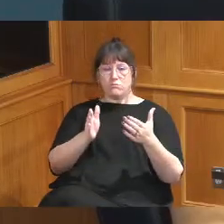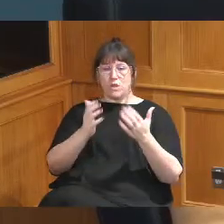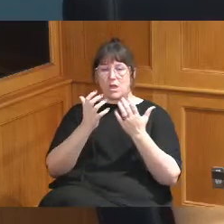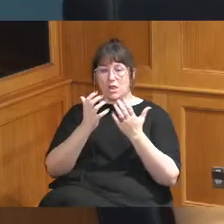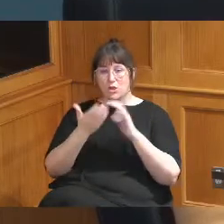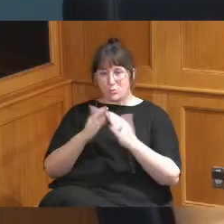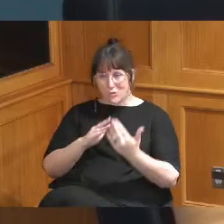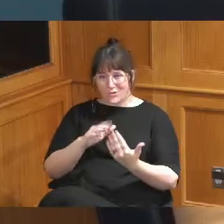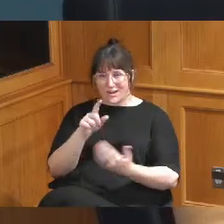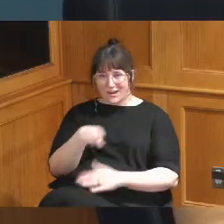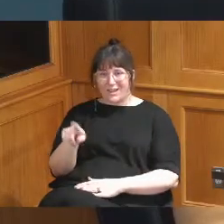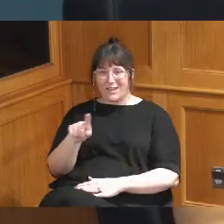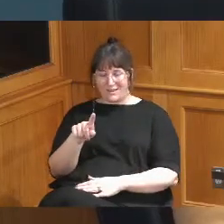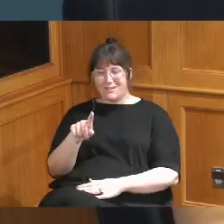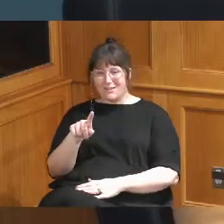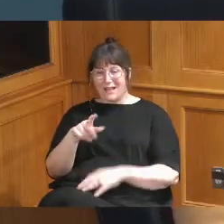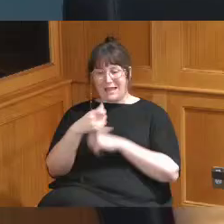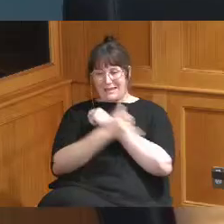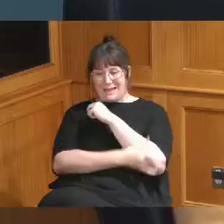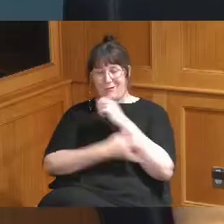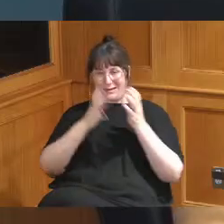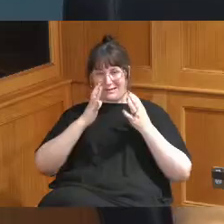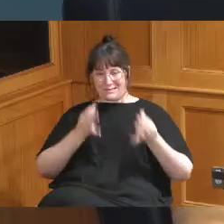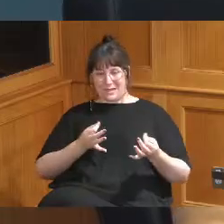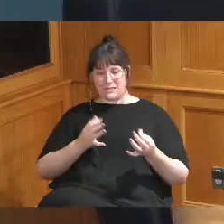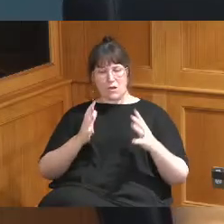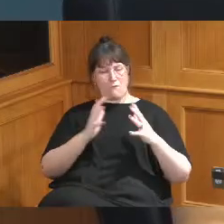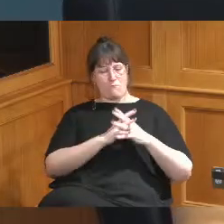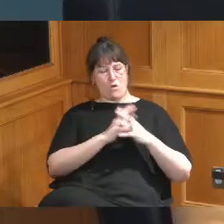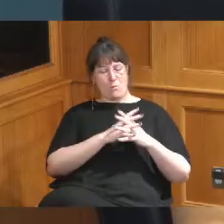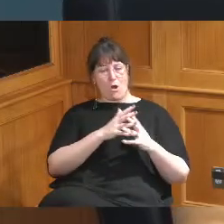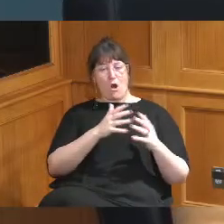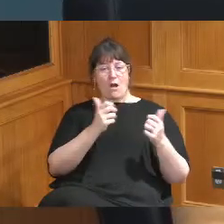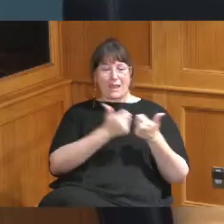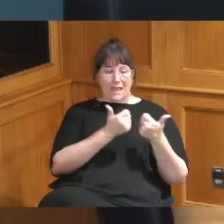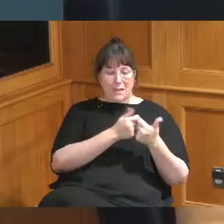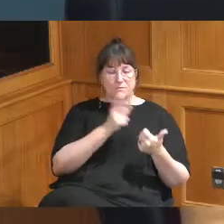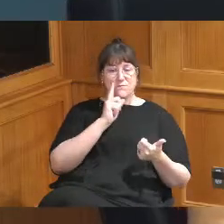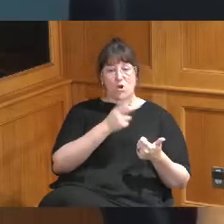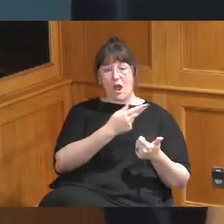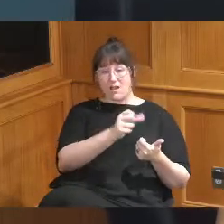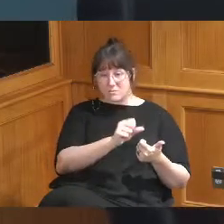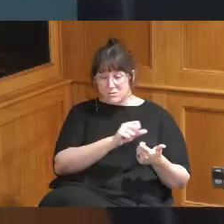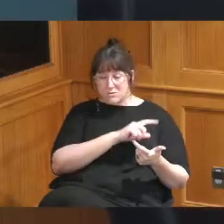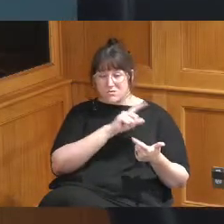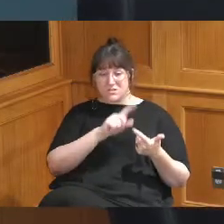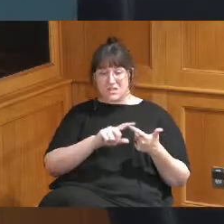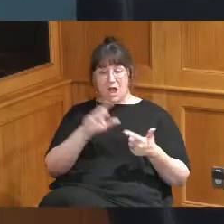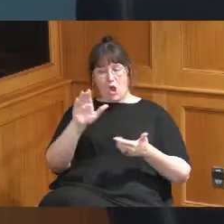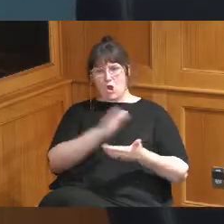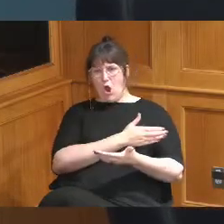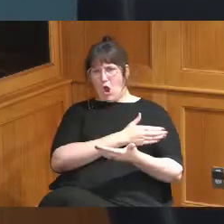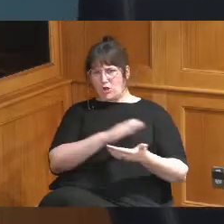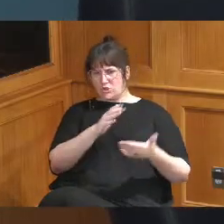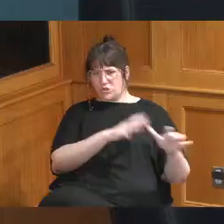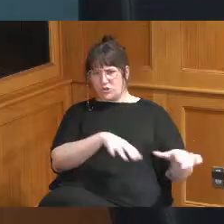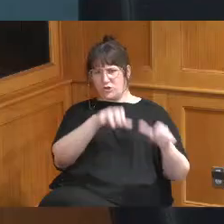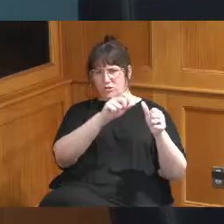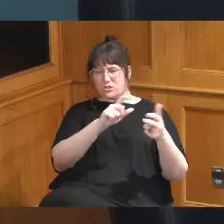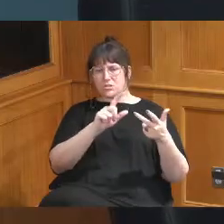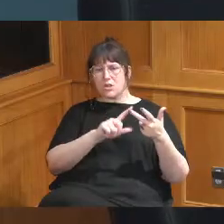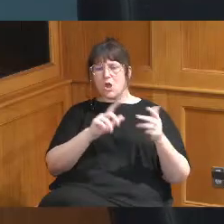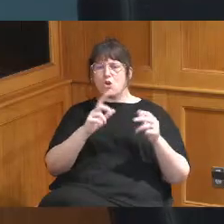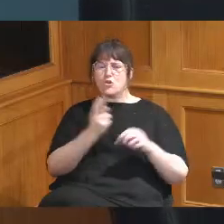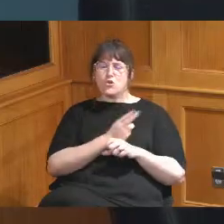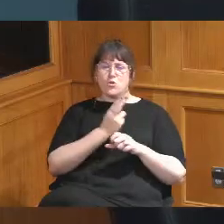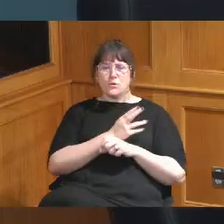big deal. We've talked about football games for high schools. We've talked about big concerts. We've talked about using the club levels